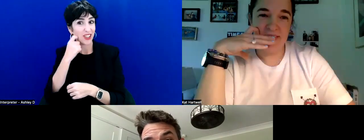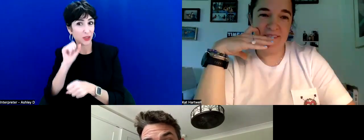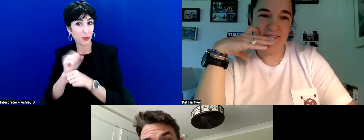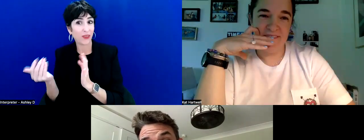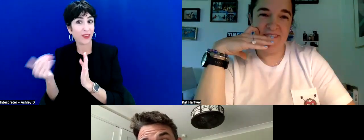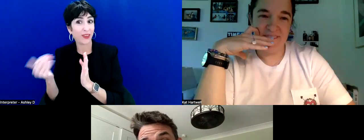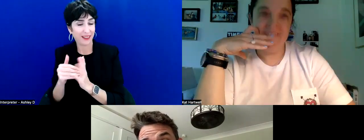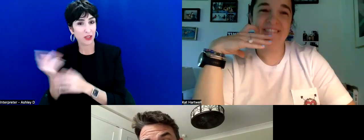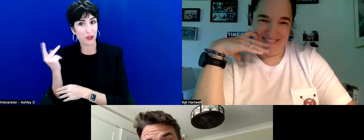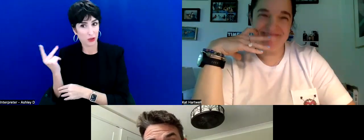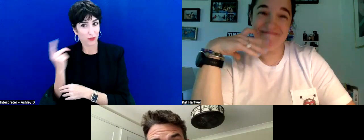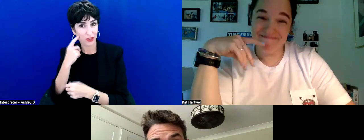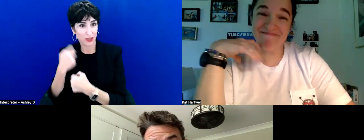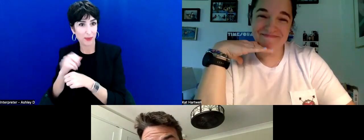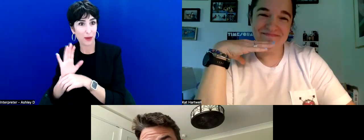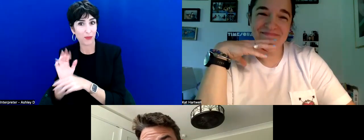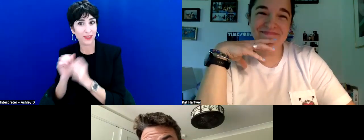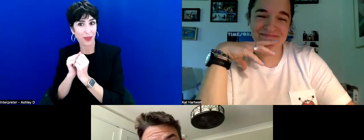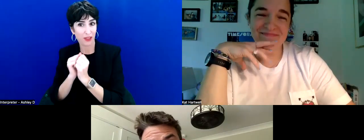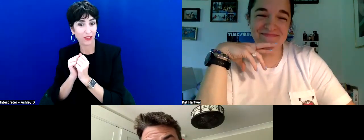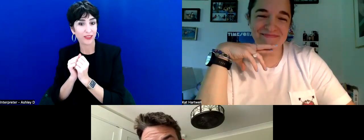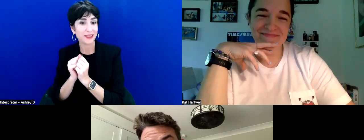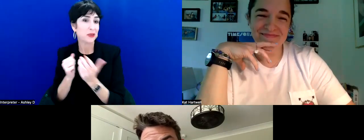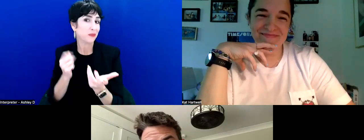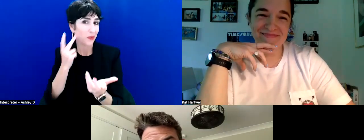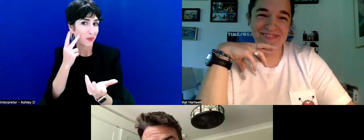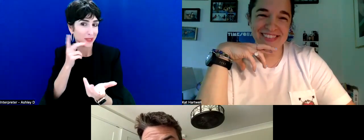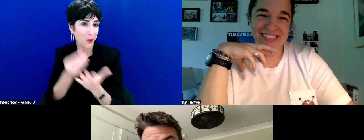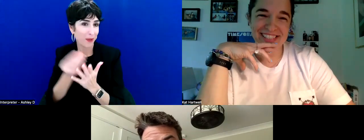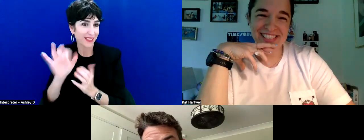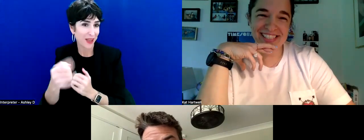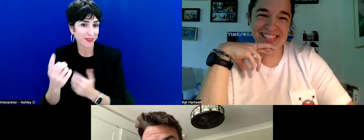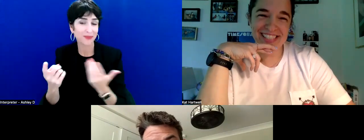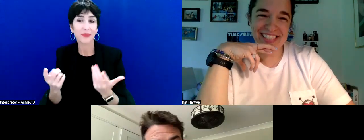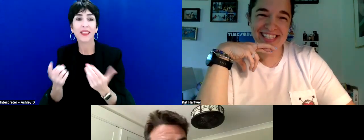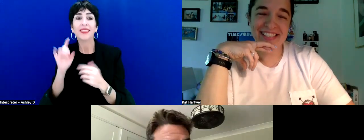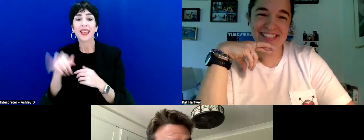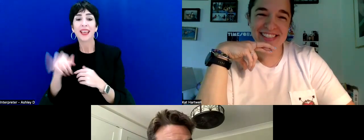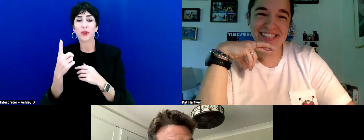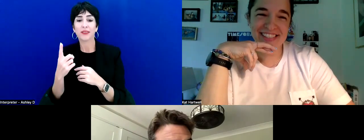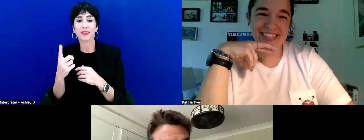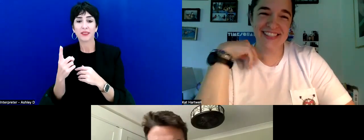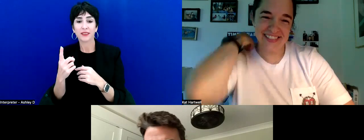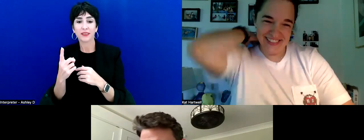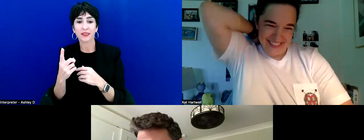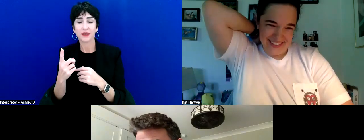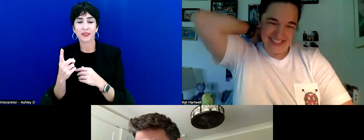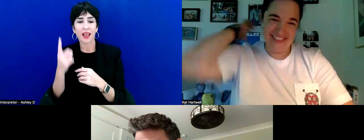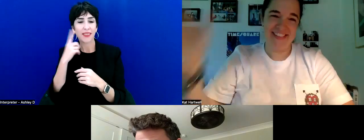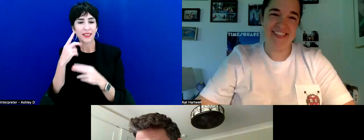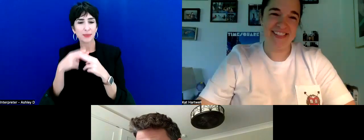So Vanessa and I just did another movie together. So we'll see who ends up purchasing that one. But that is the one, like, I think it'll be